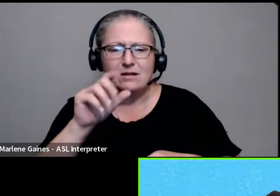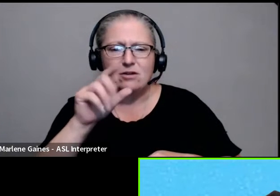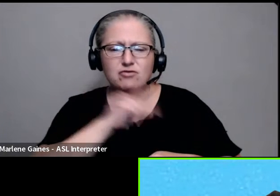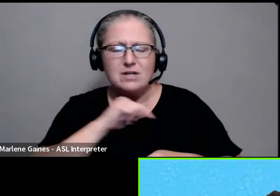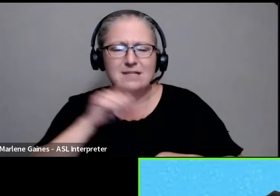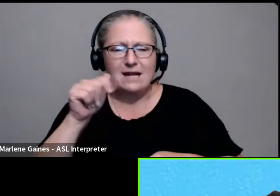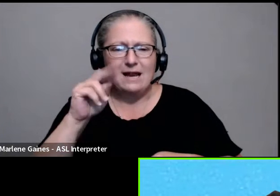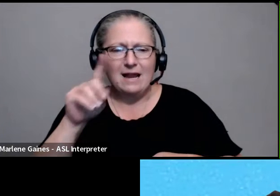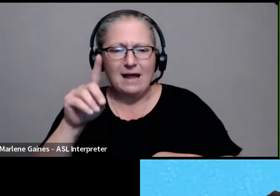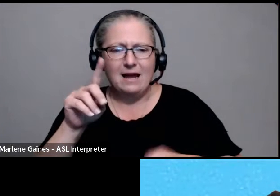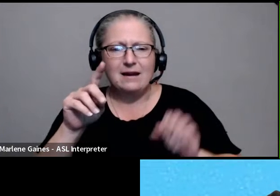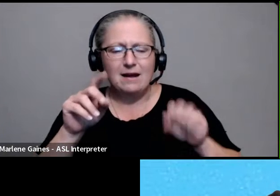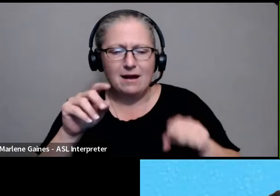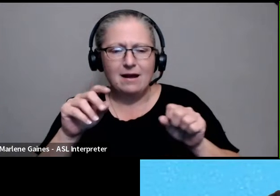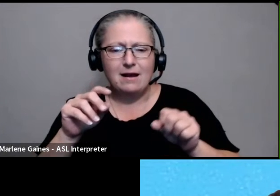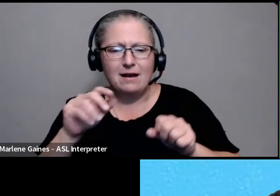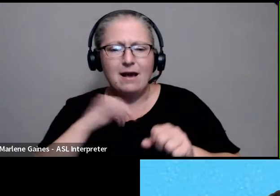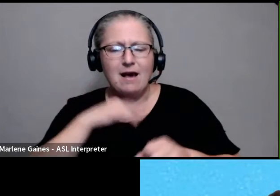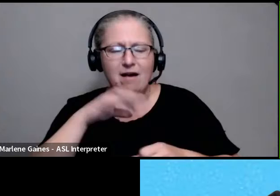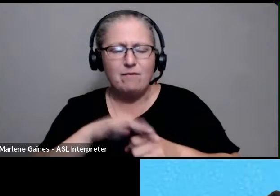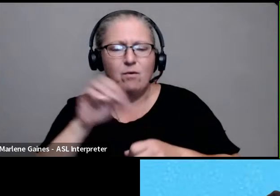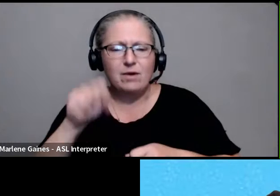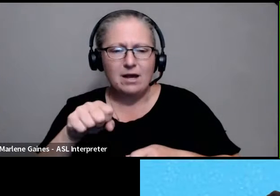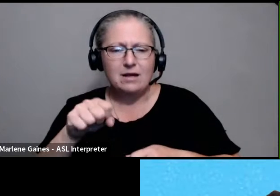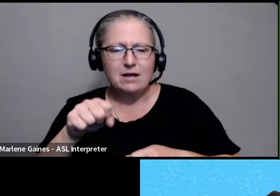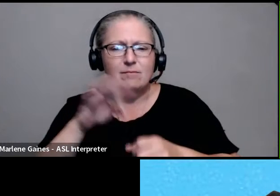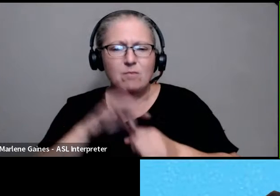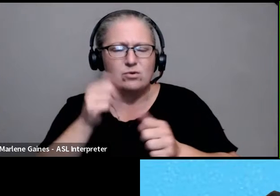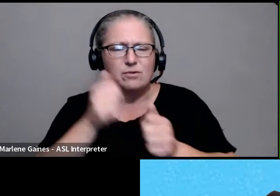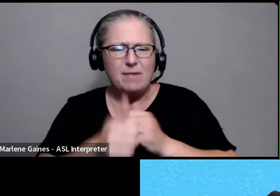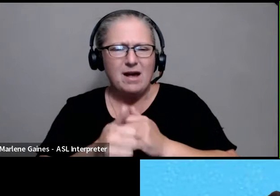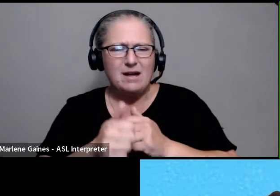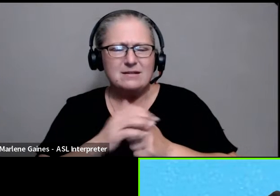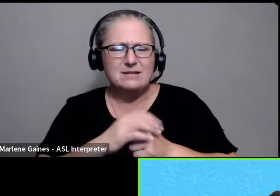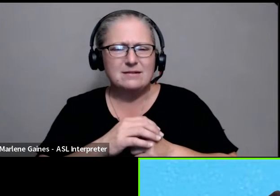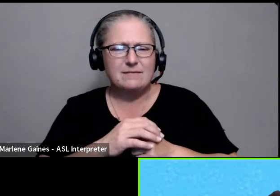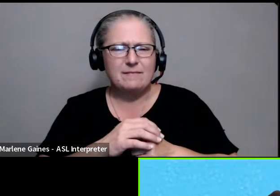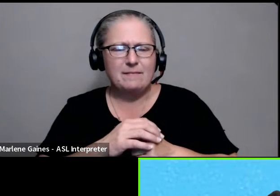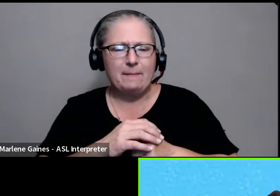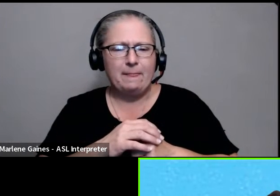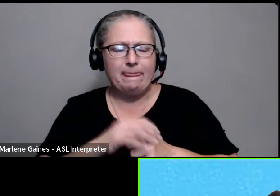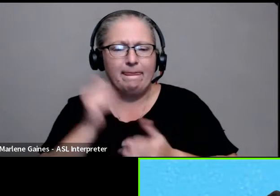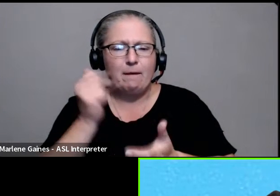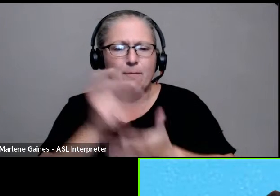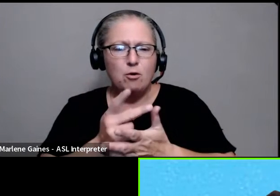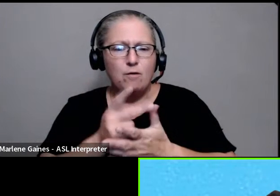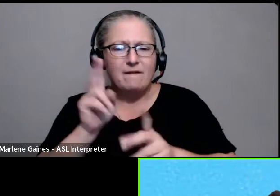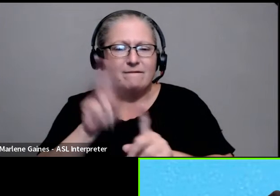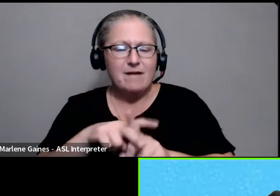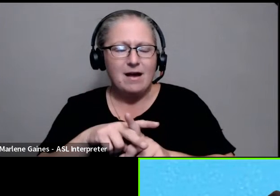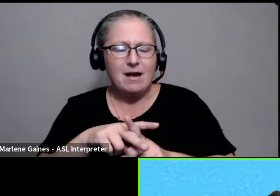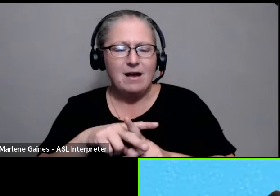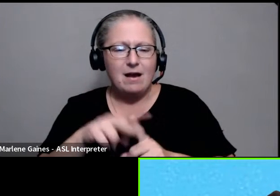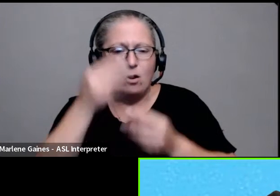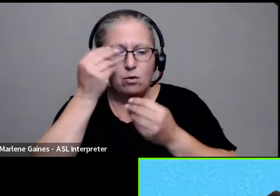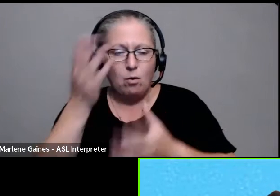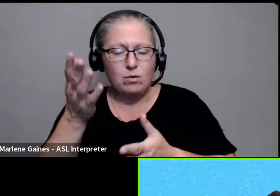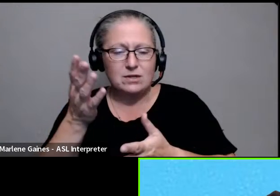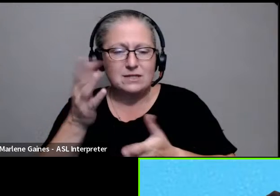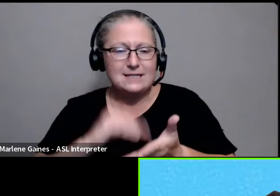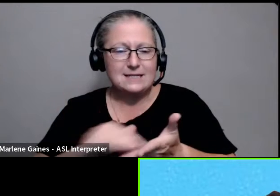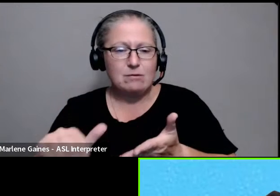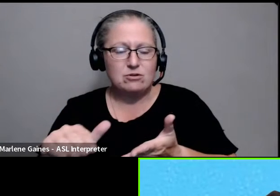Land, Aye. and I vote aye as well. Motion passes. Okay, approval to file notice of exemption